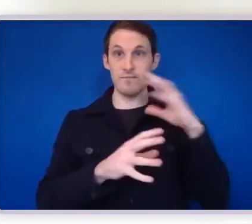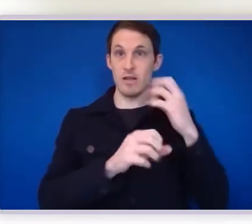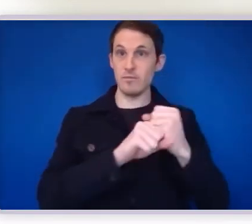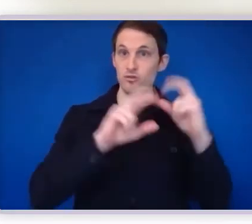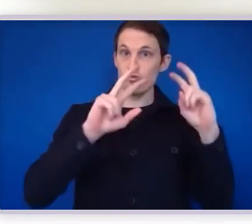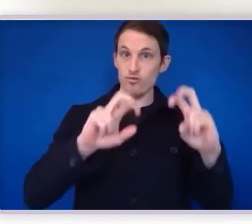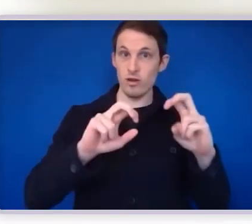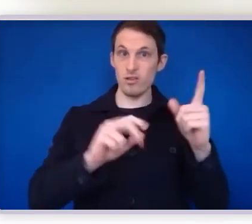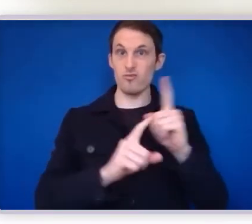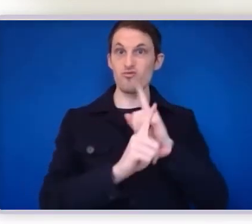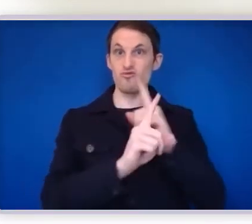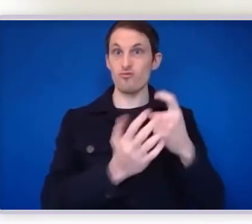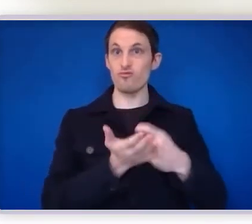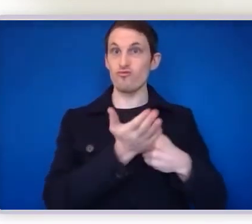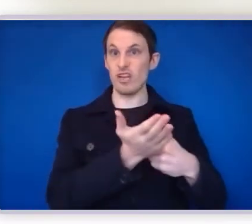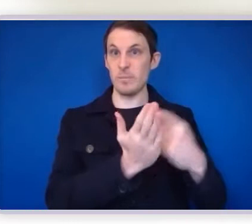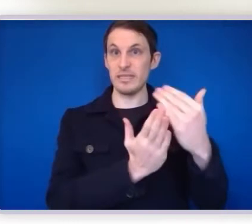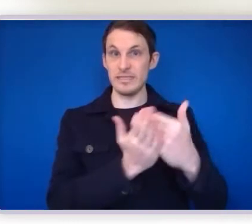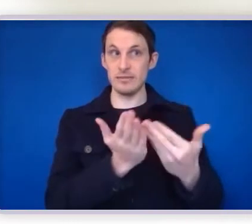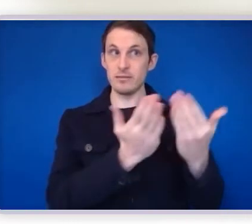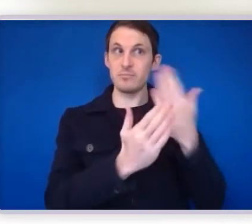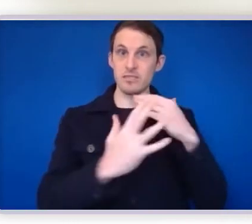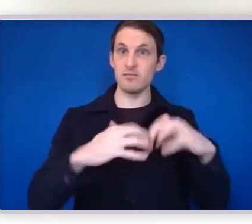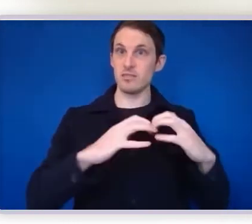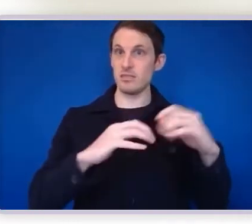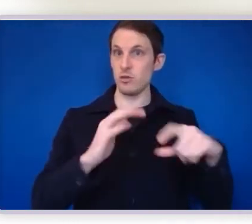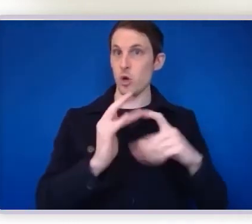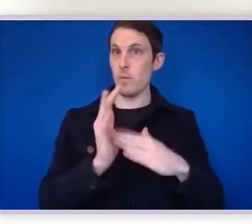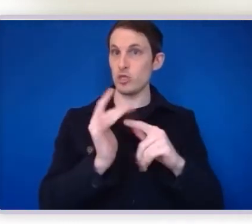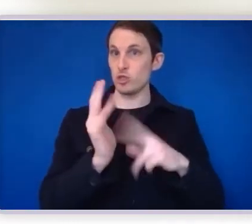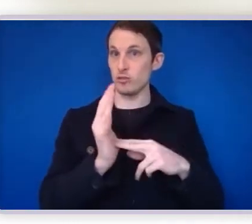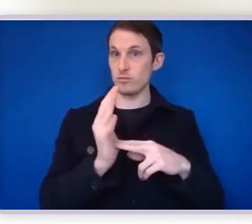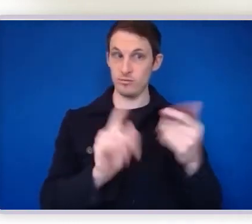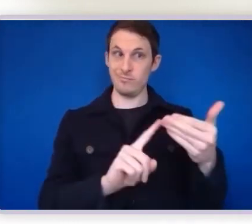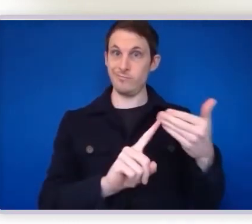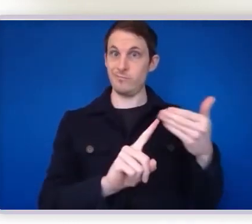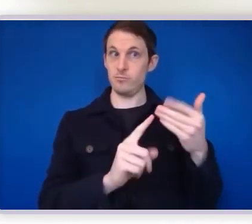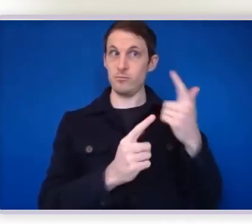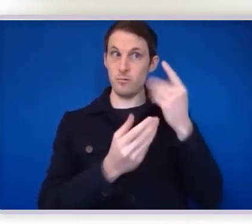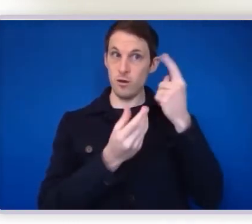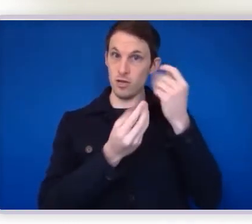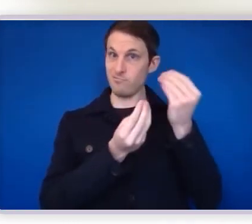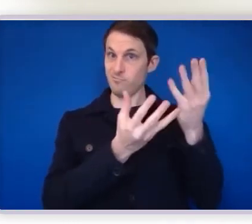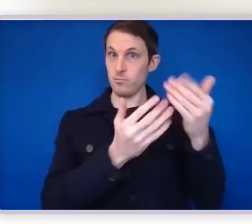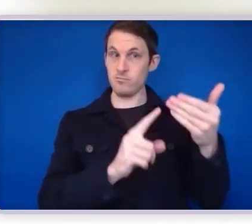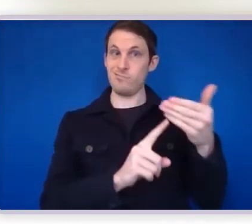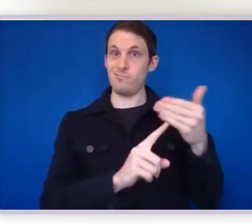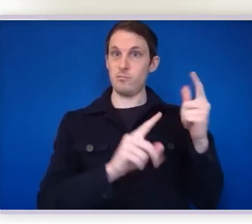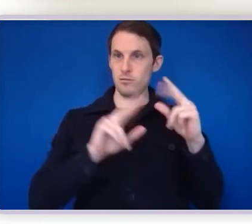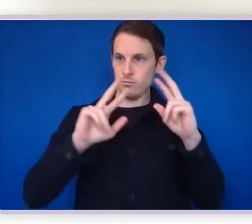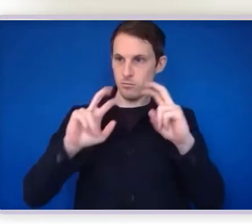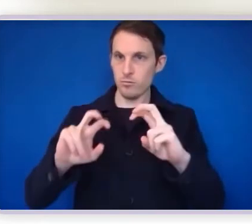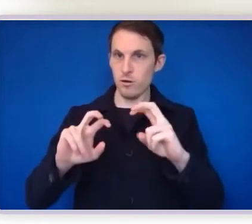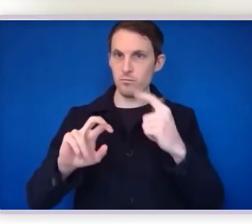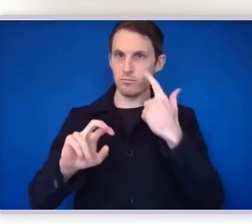commission. That inquiry found some pretty horrific and very confronting abuse